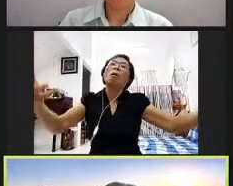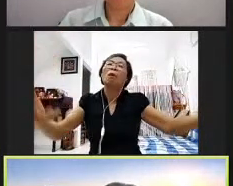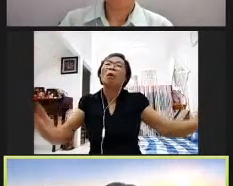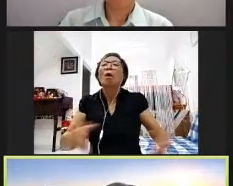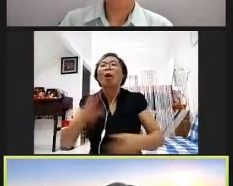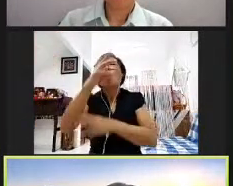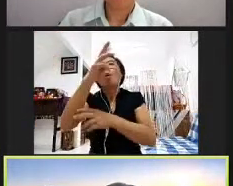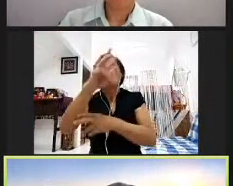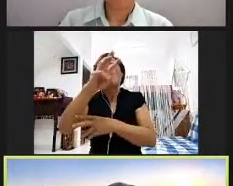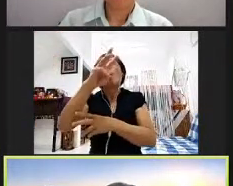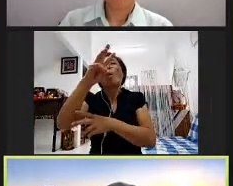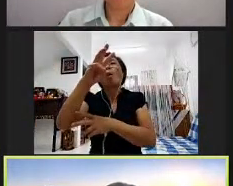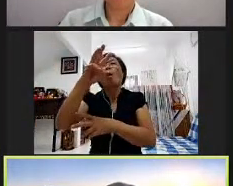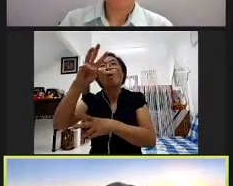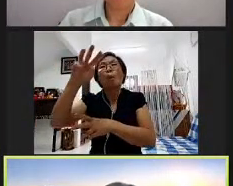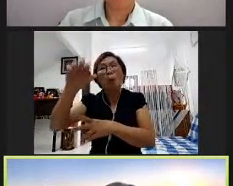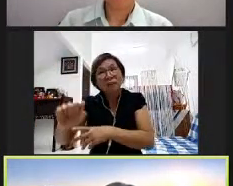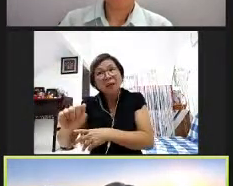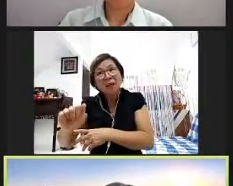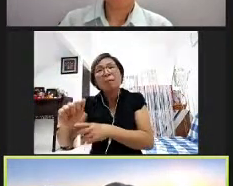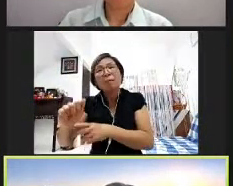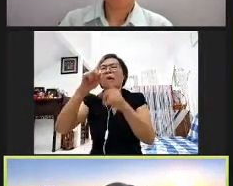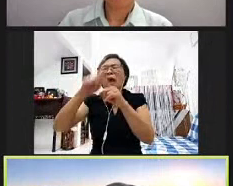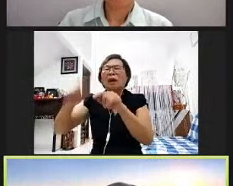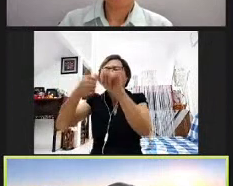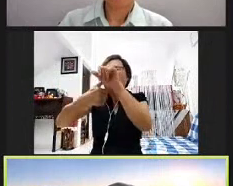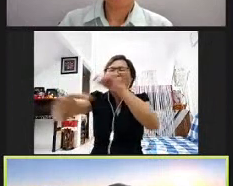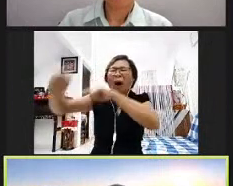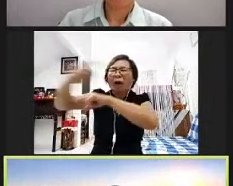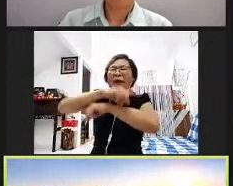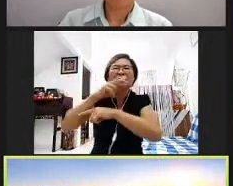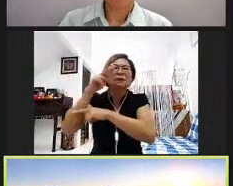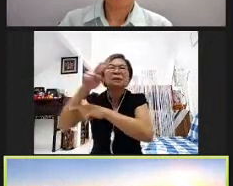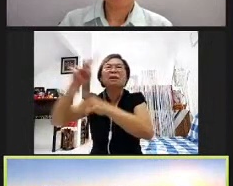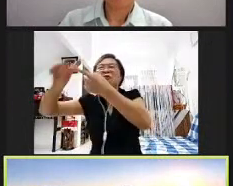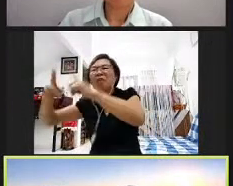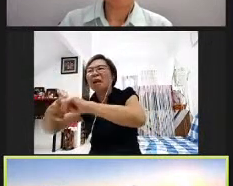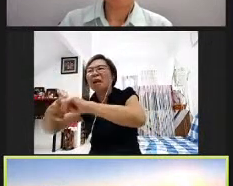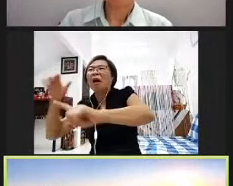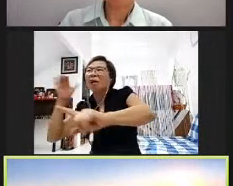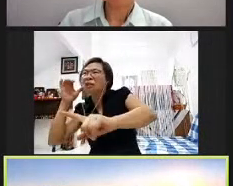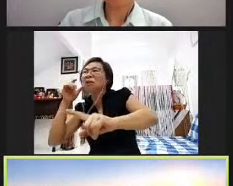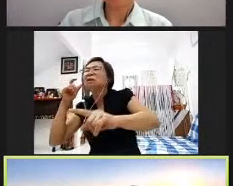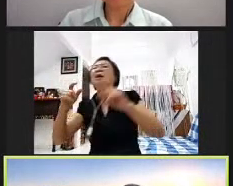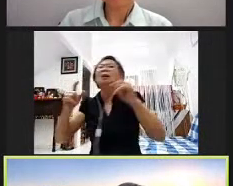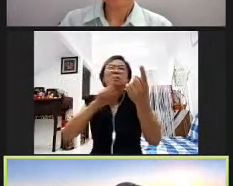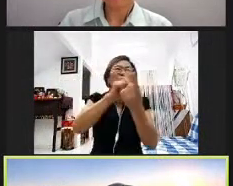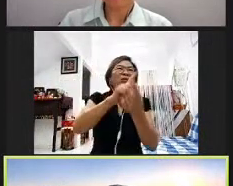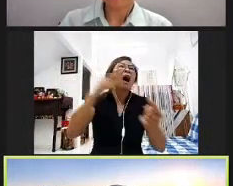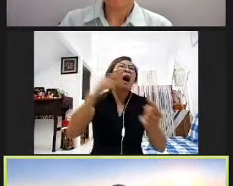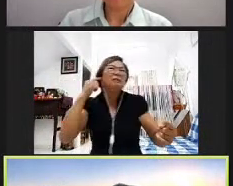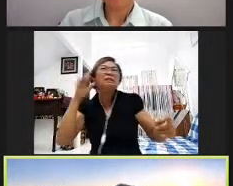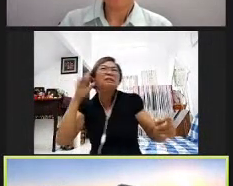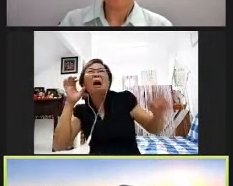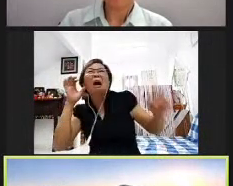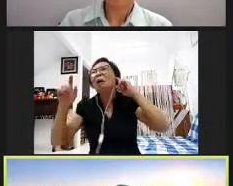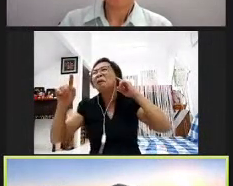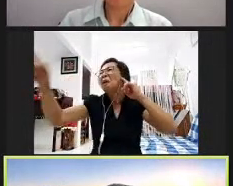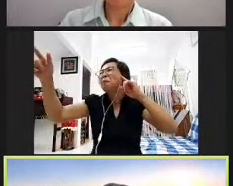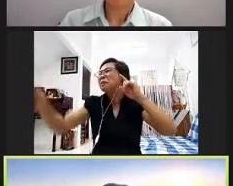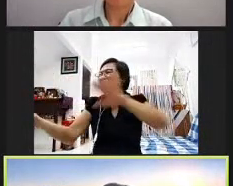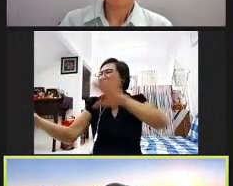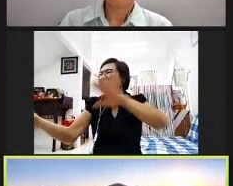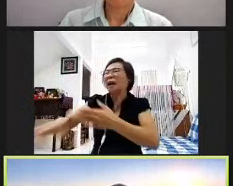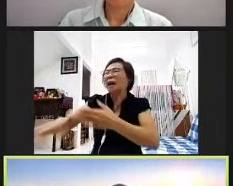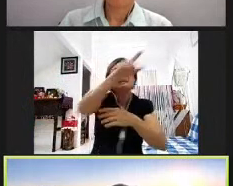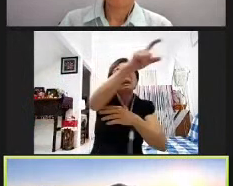WhatsApp, on whatever, every day, and then you see your friends, I heard this, I heard that, you know, these people died, that people died due